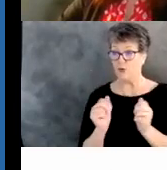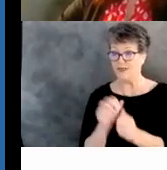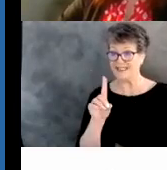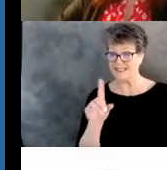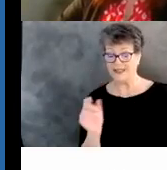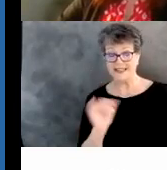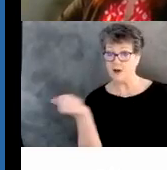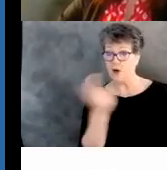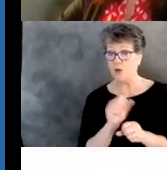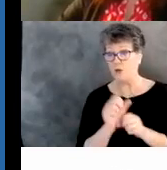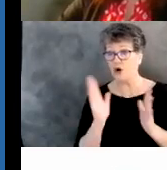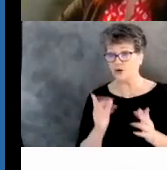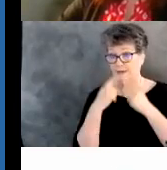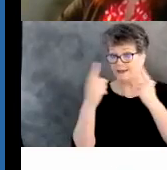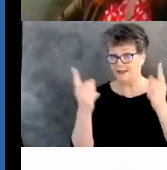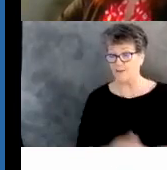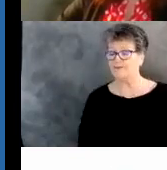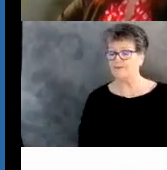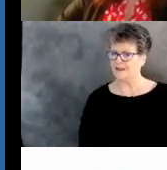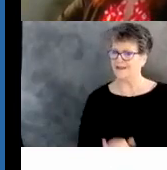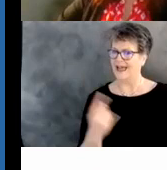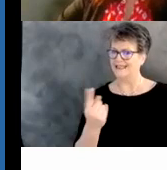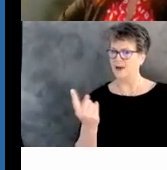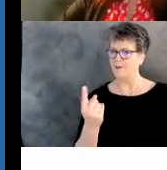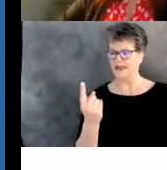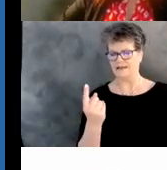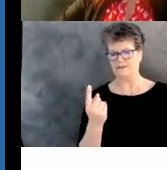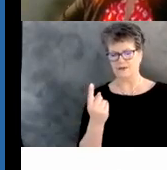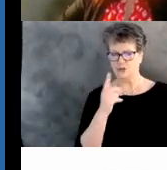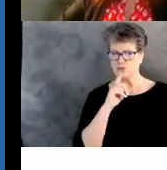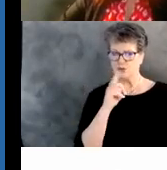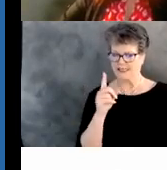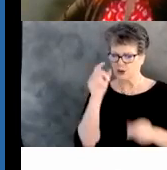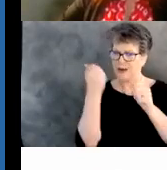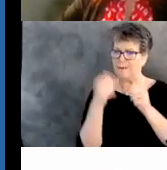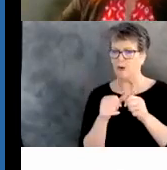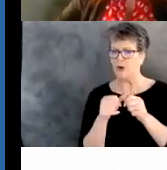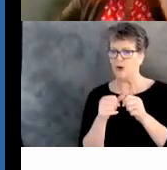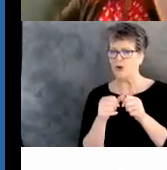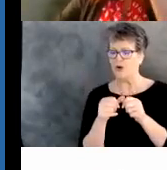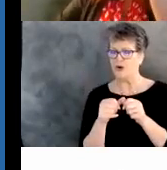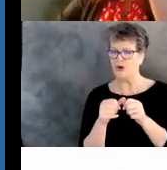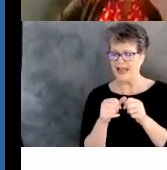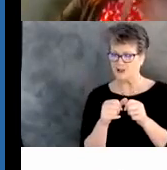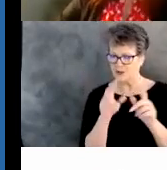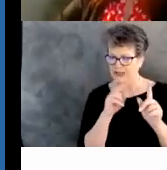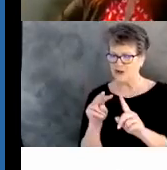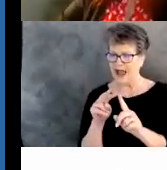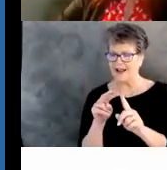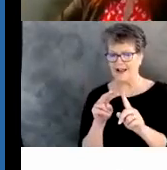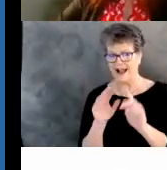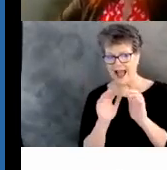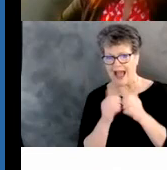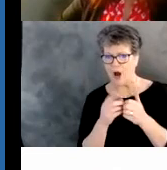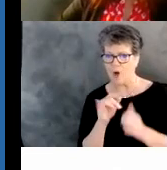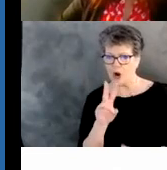all workers. So I think that that's something to keep in mind as we track how COVID and long COVID